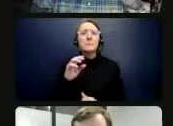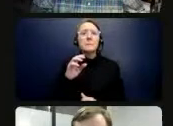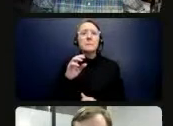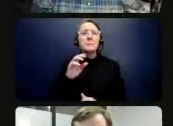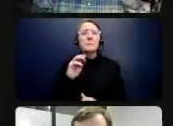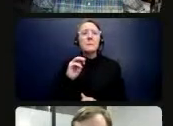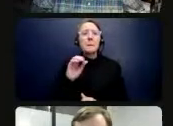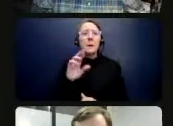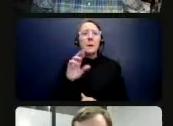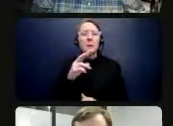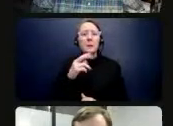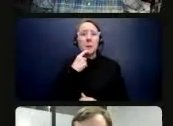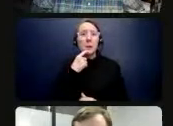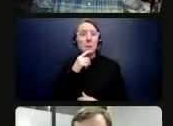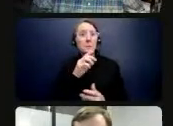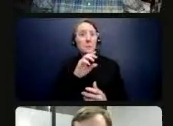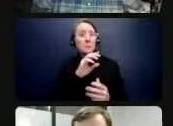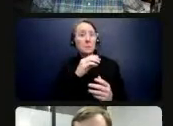Councilor Anderson, is that?